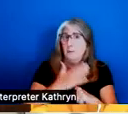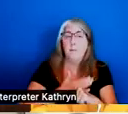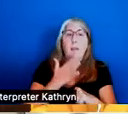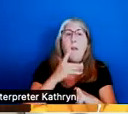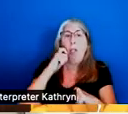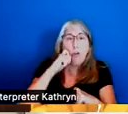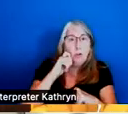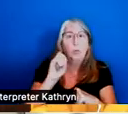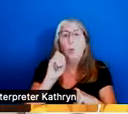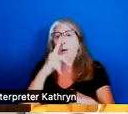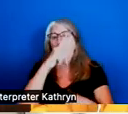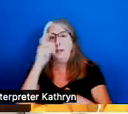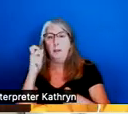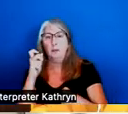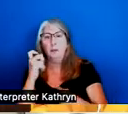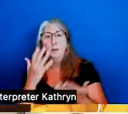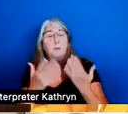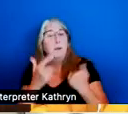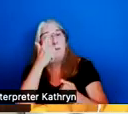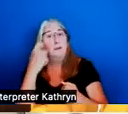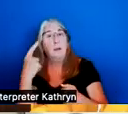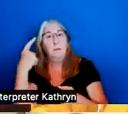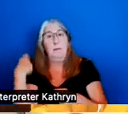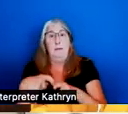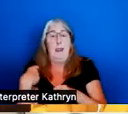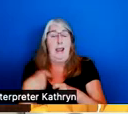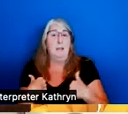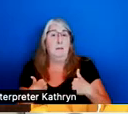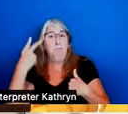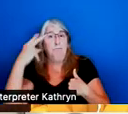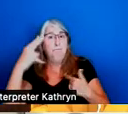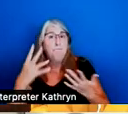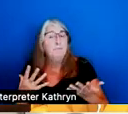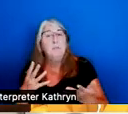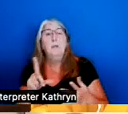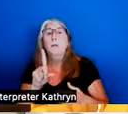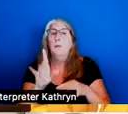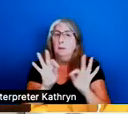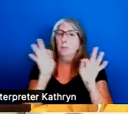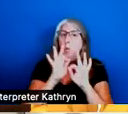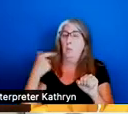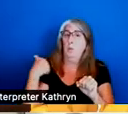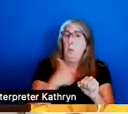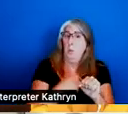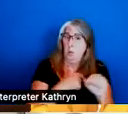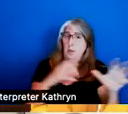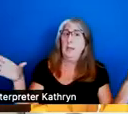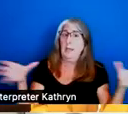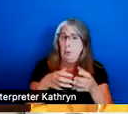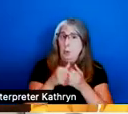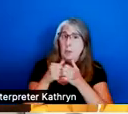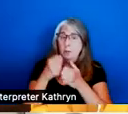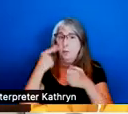or maybe because I'm Hispanic, but it is important that when we do get together for this